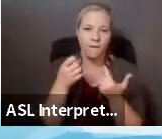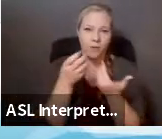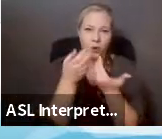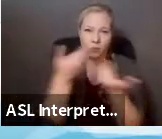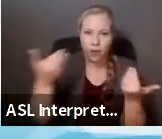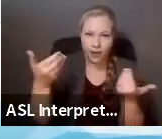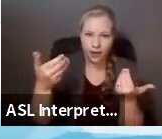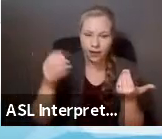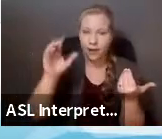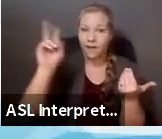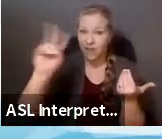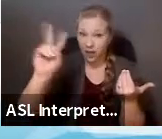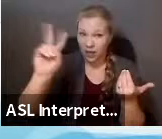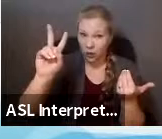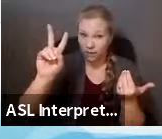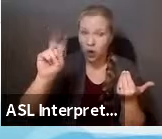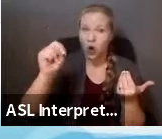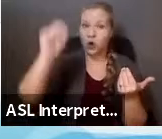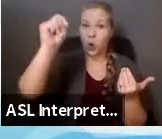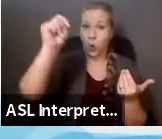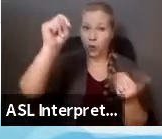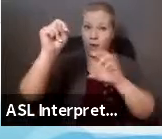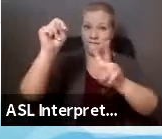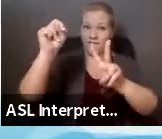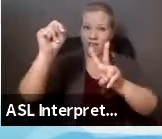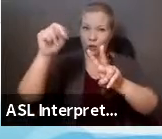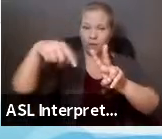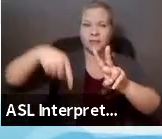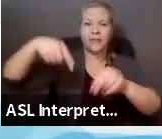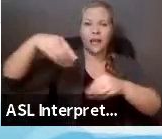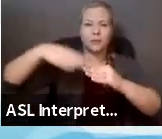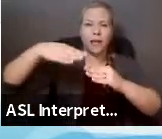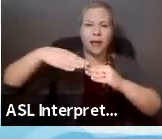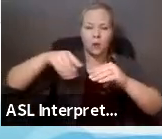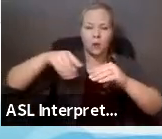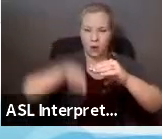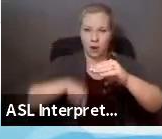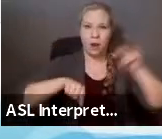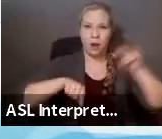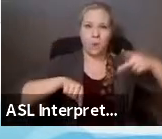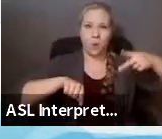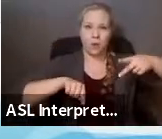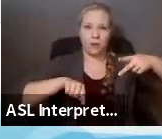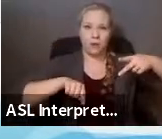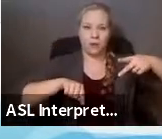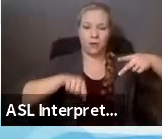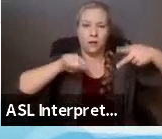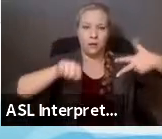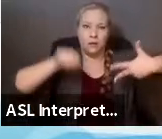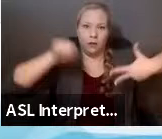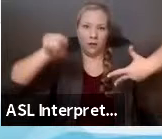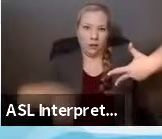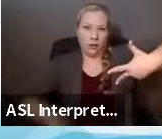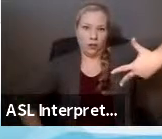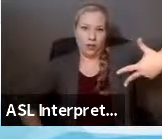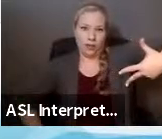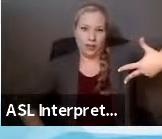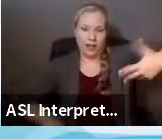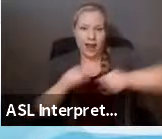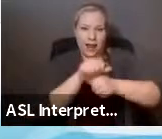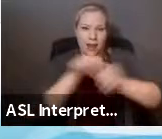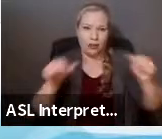downtown Vancouver, and then Portland area, and have a chance to talk a little bit more about what all of this